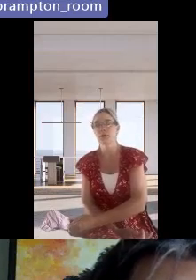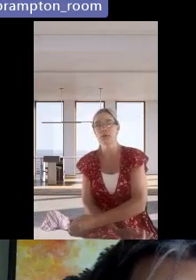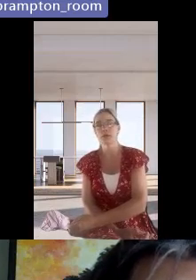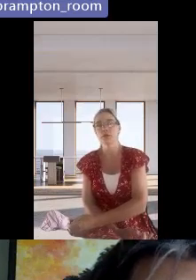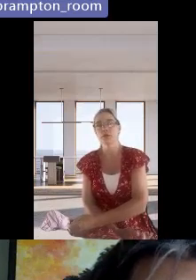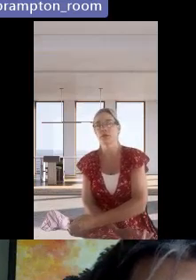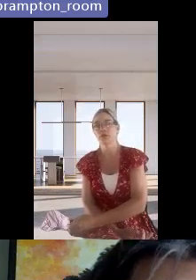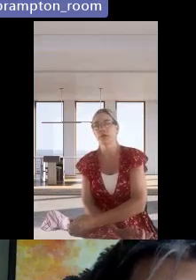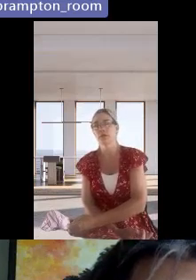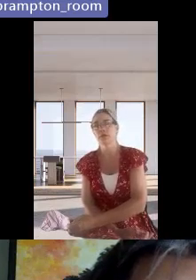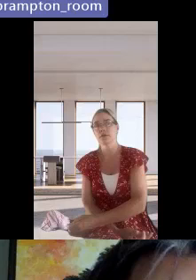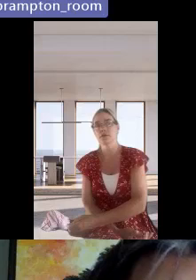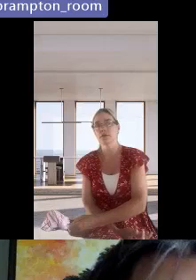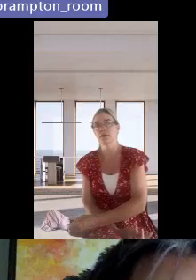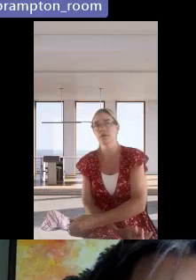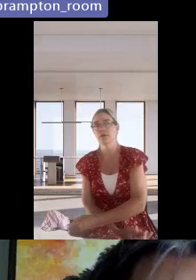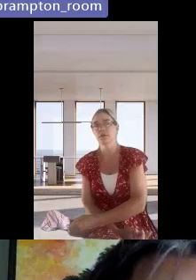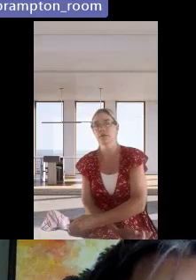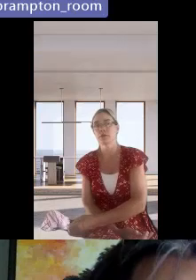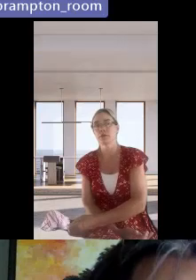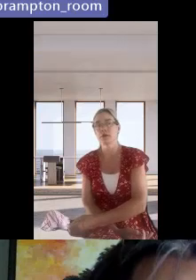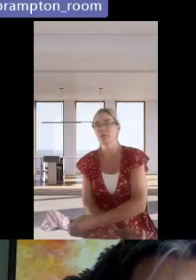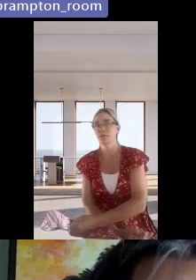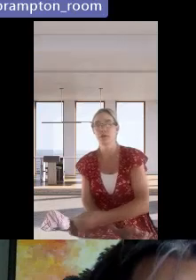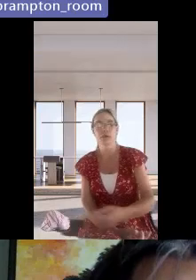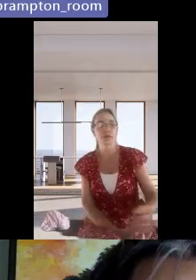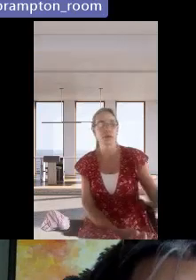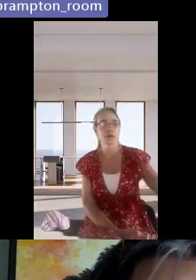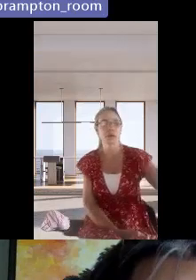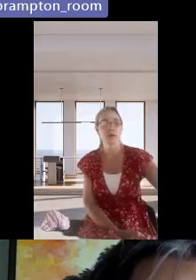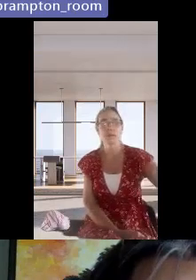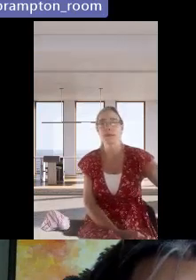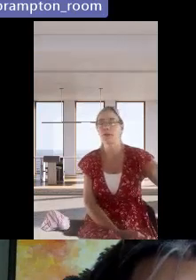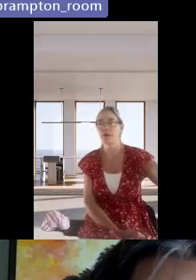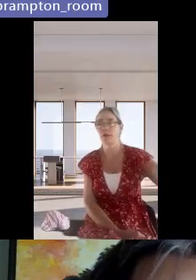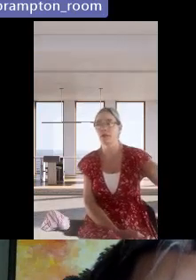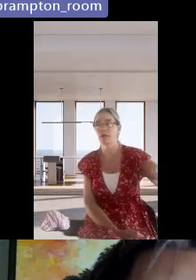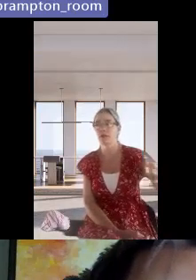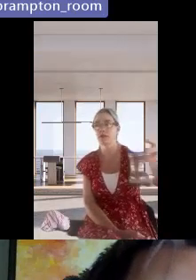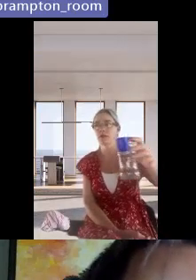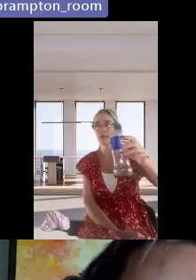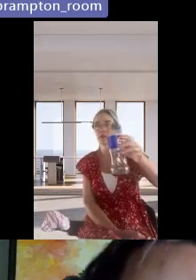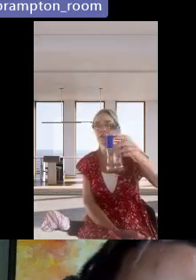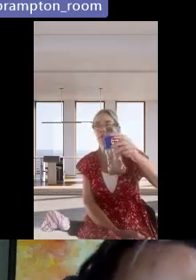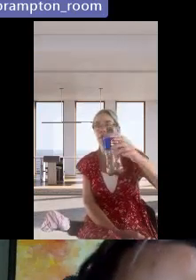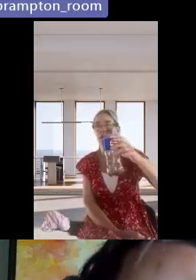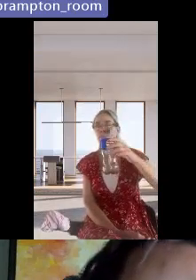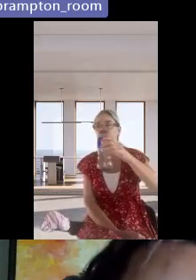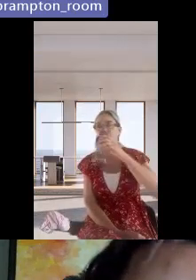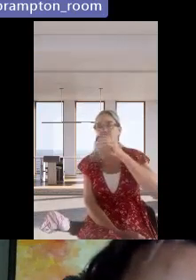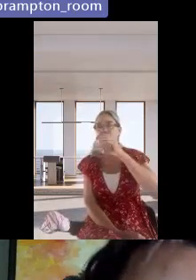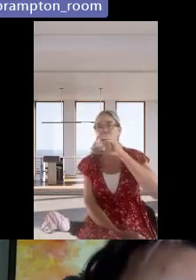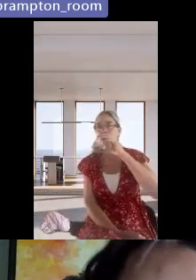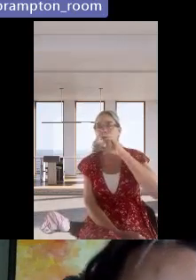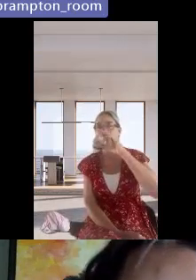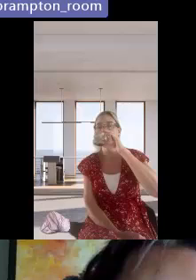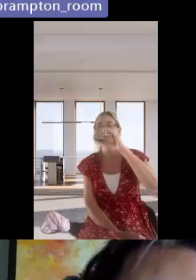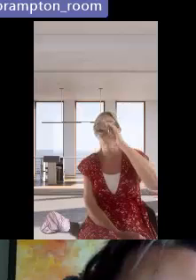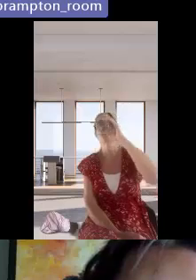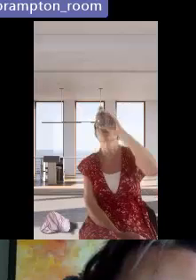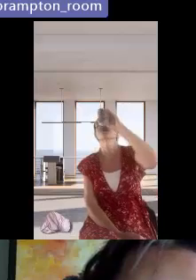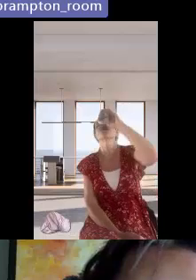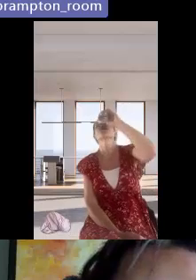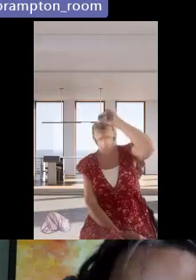formal celebrations to acknowledge their efforts, we will continue to look at least in our department, how we can recognize the students that have gone through our